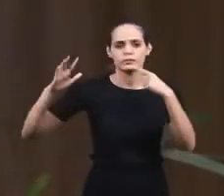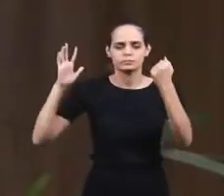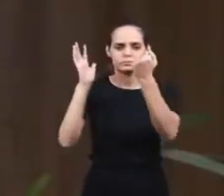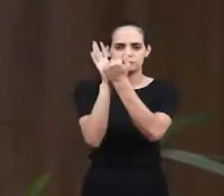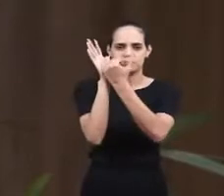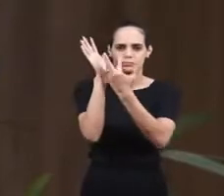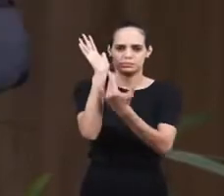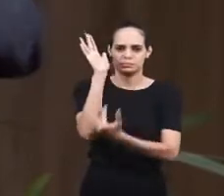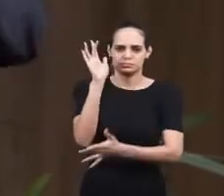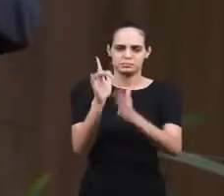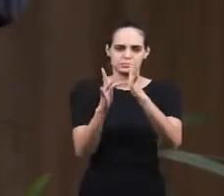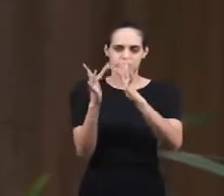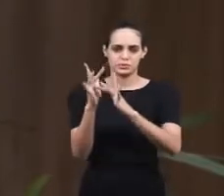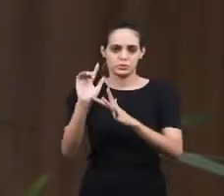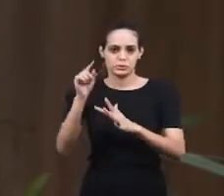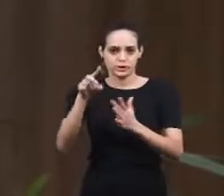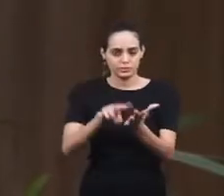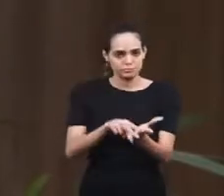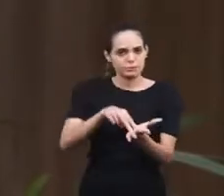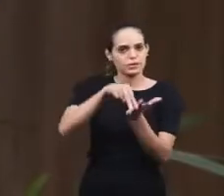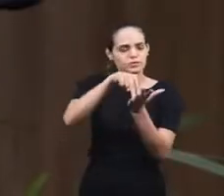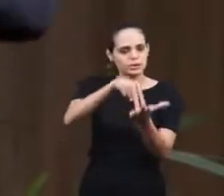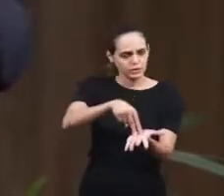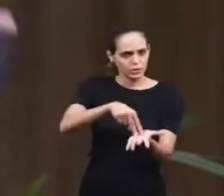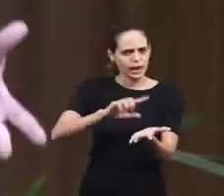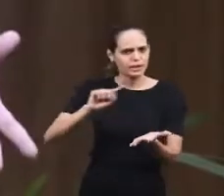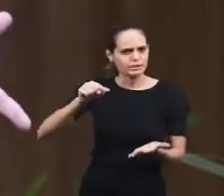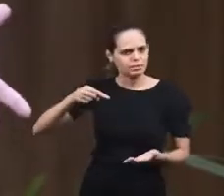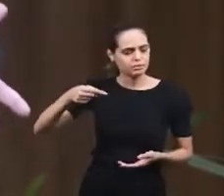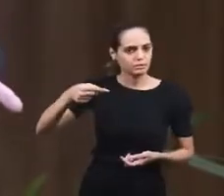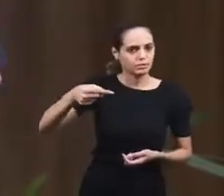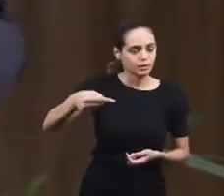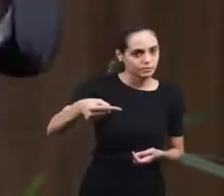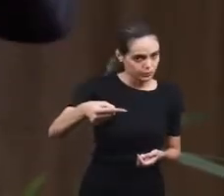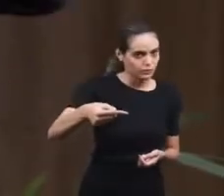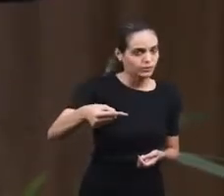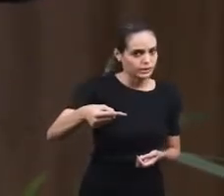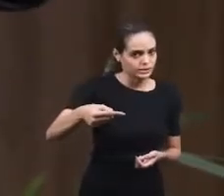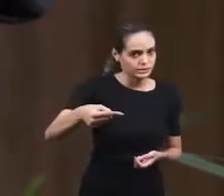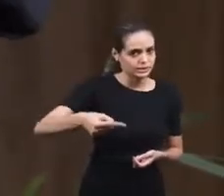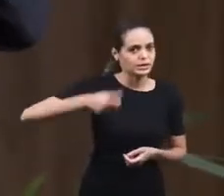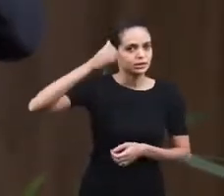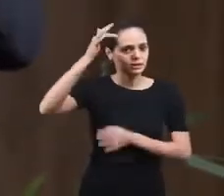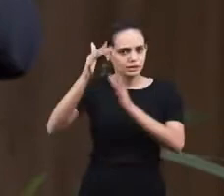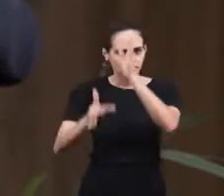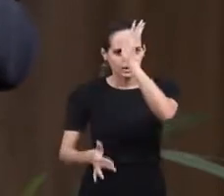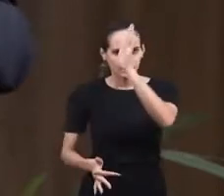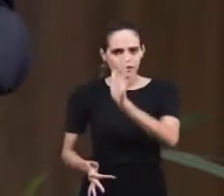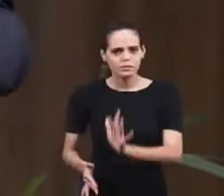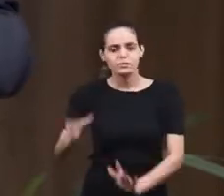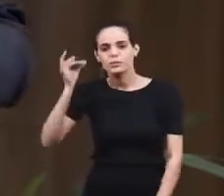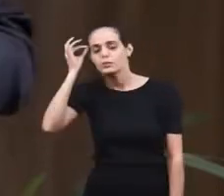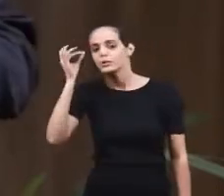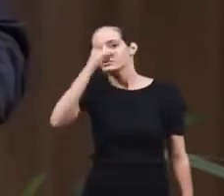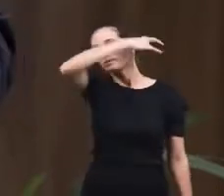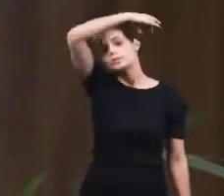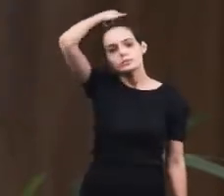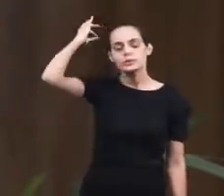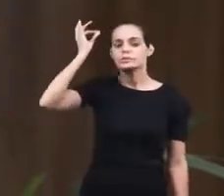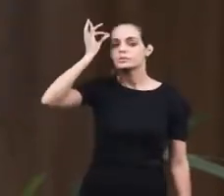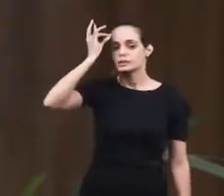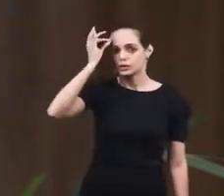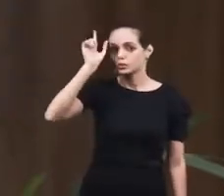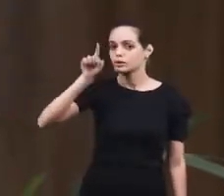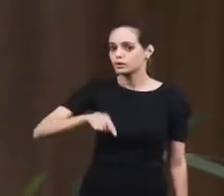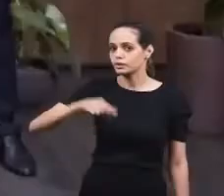his blood was shed in the resurrection, and then afterwards, even in the outpour of the Holy Spirit